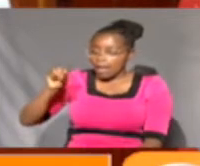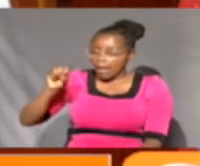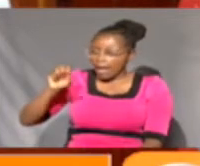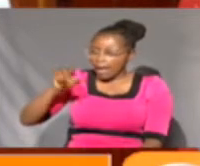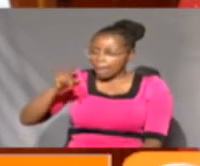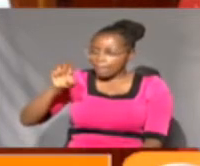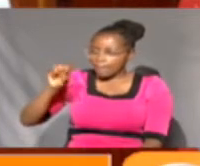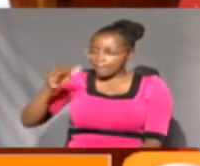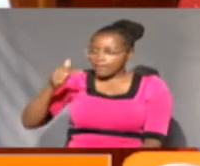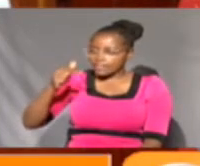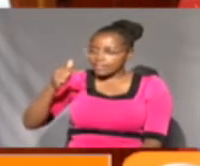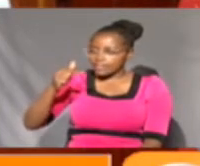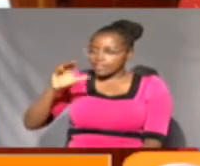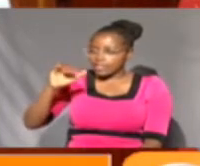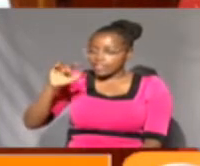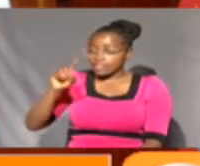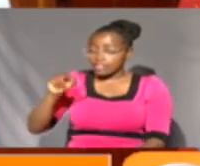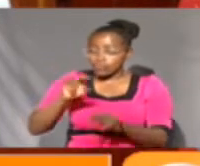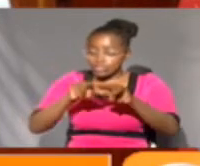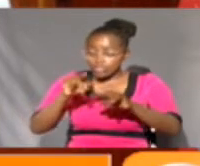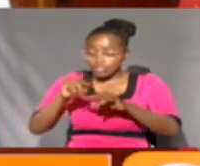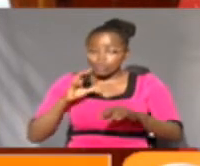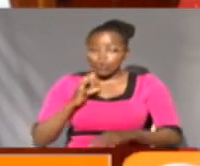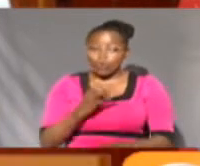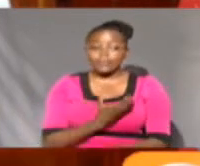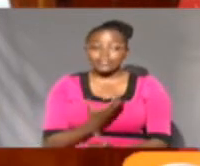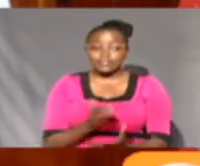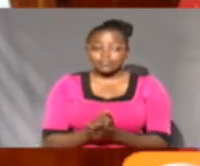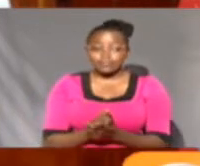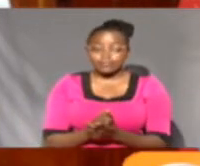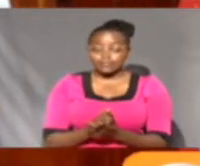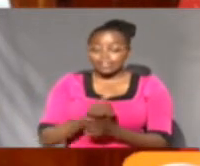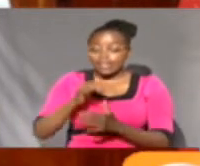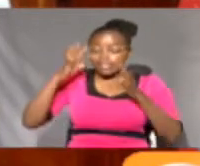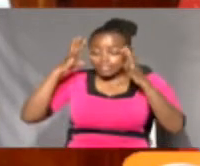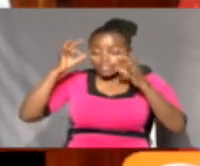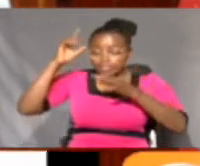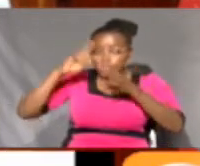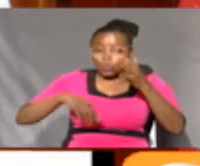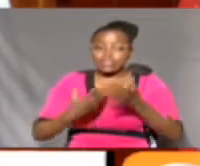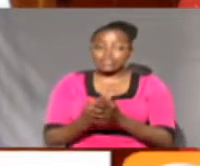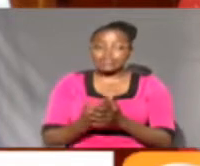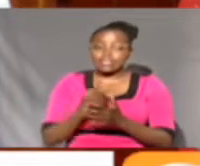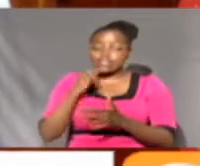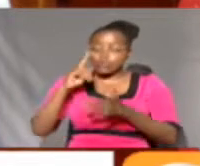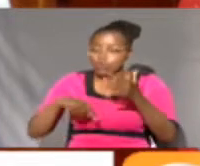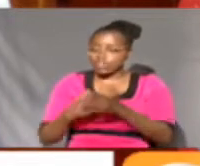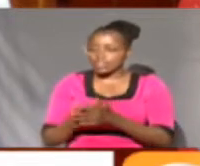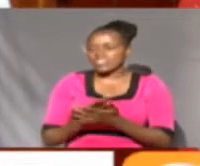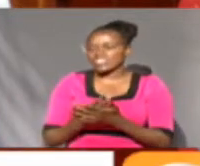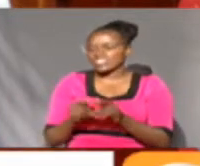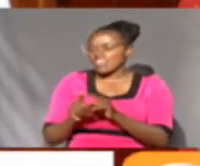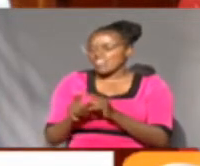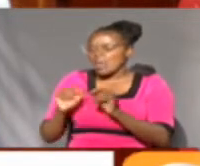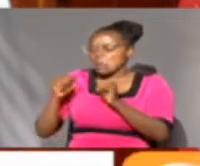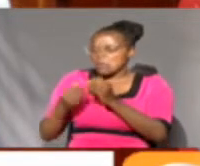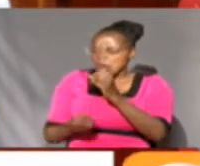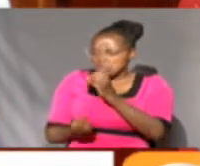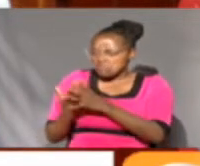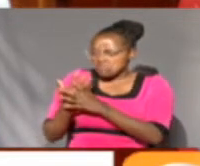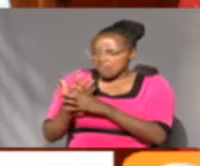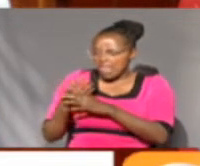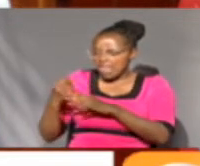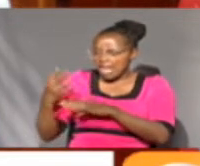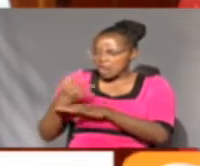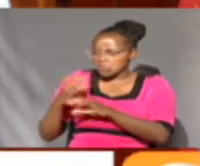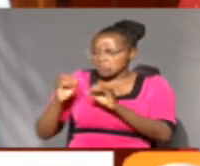residue, JMMPR, and we sit in those committees, concluded that glyphosate is unlikely to pose a carcinogenic